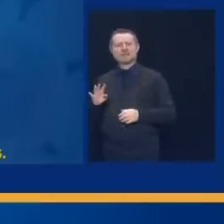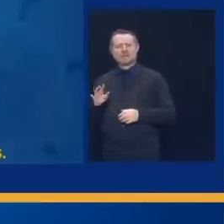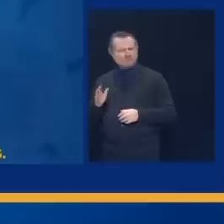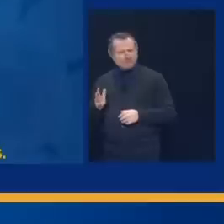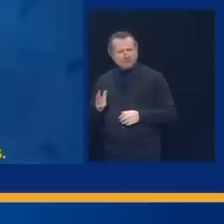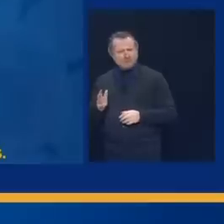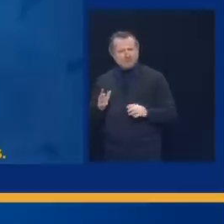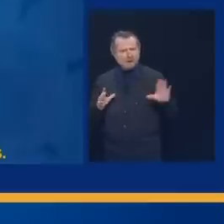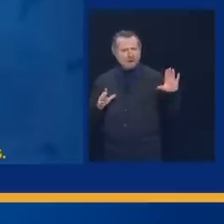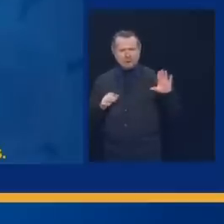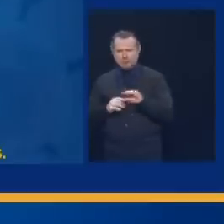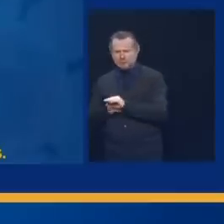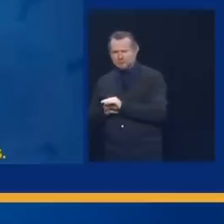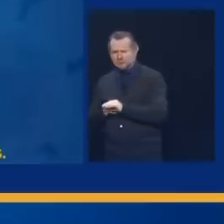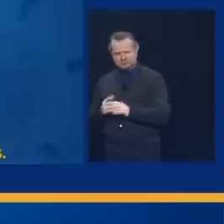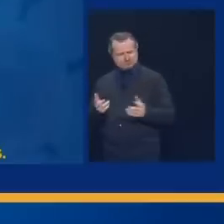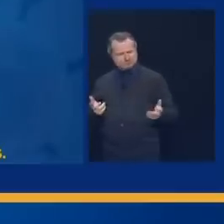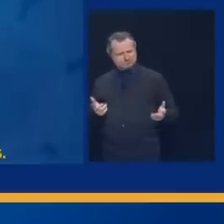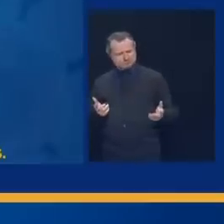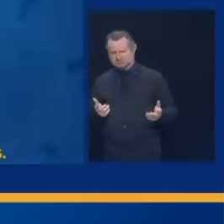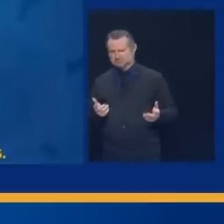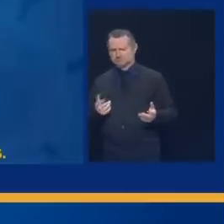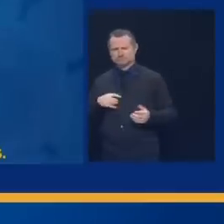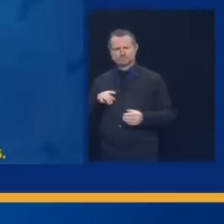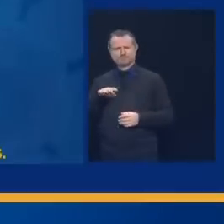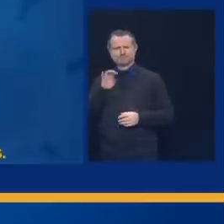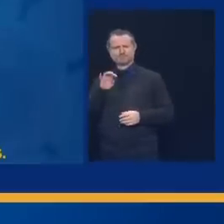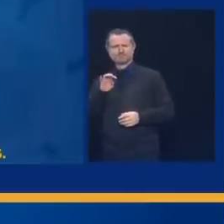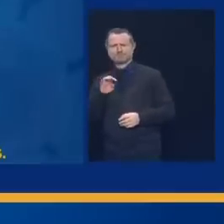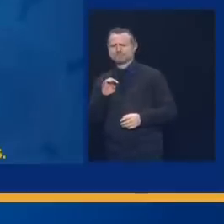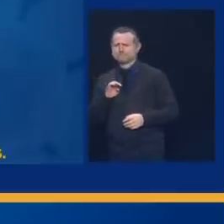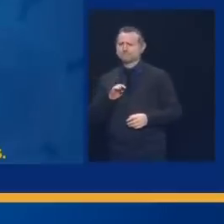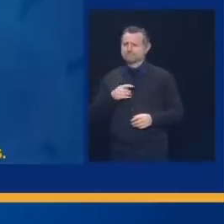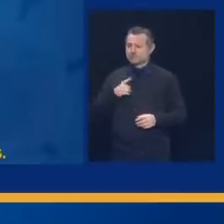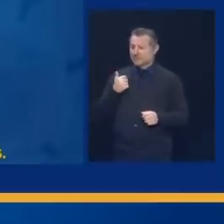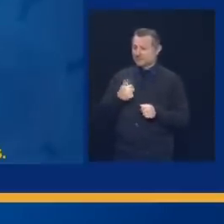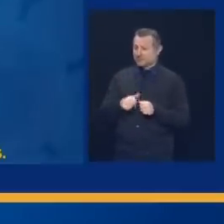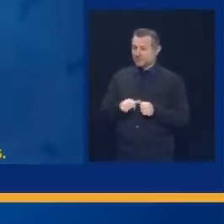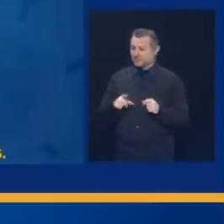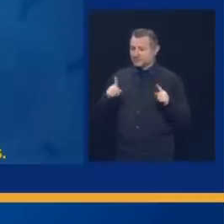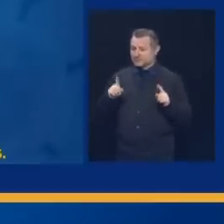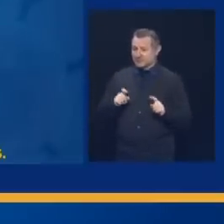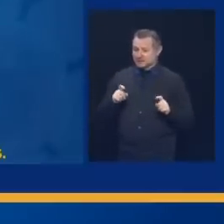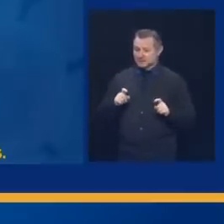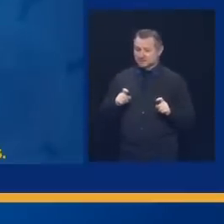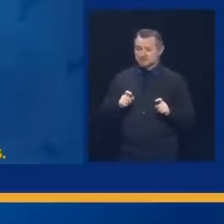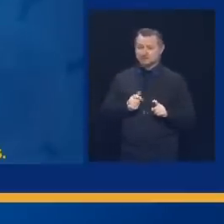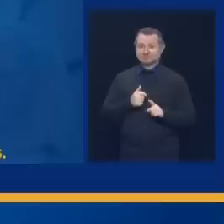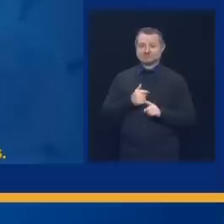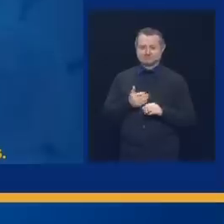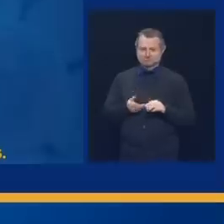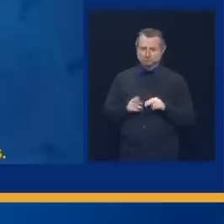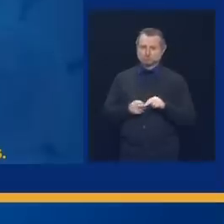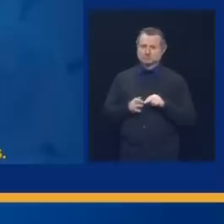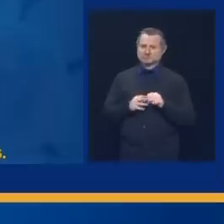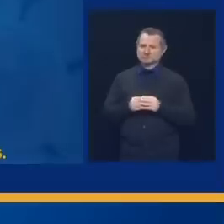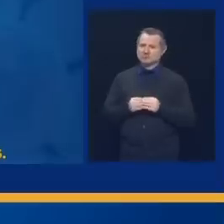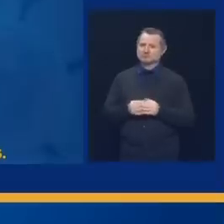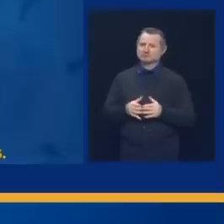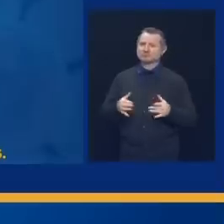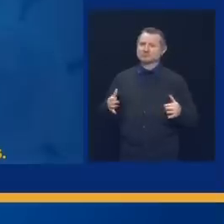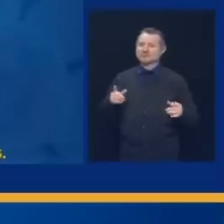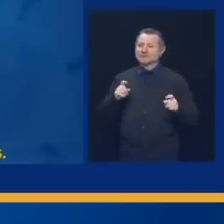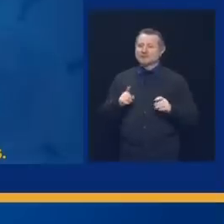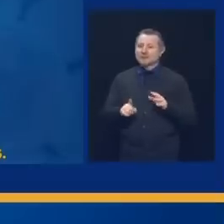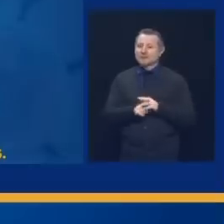Remember, testing ability is iterative and increases. When we started testing, remember how many we could do